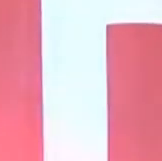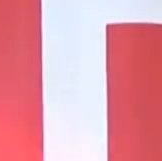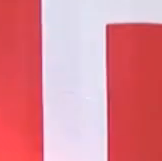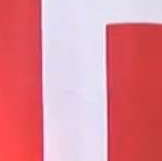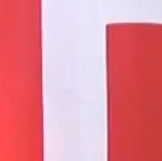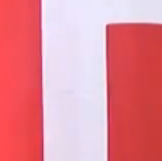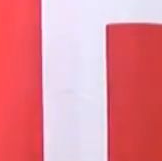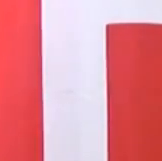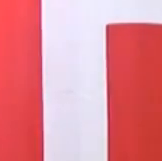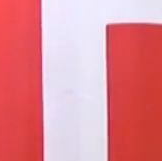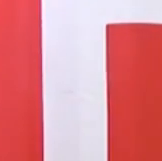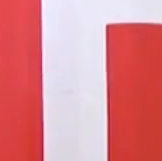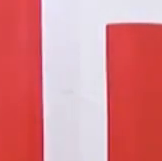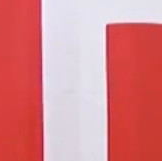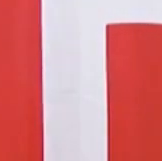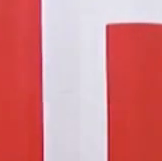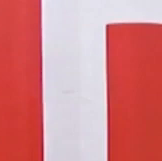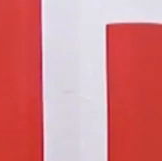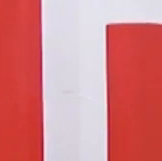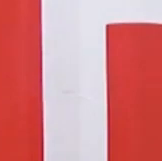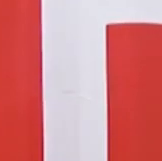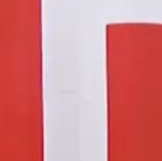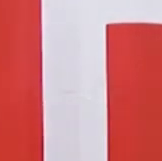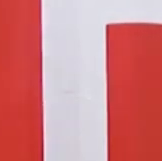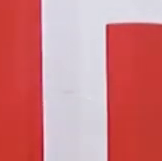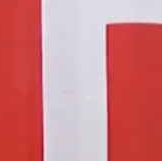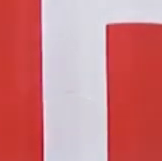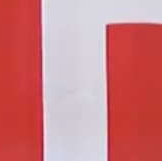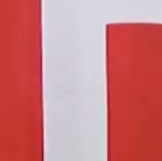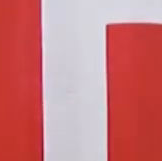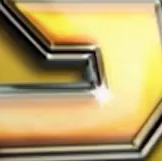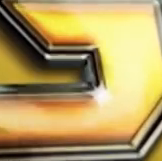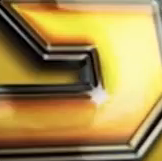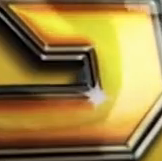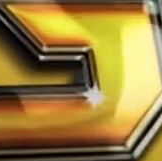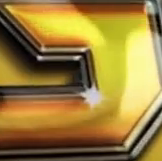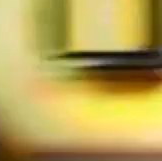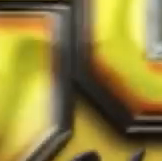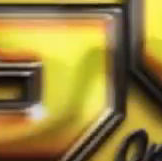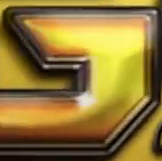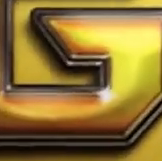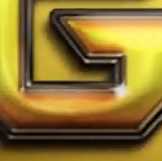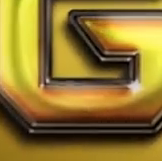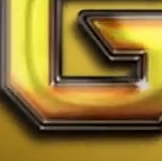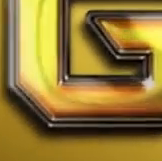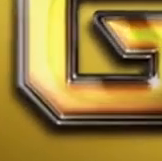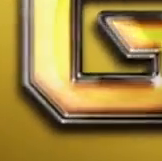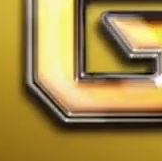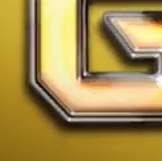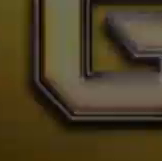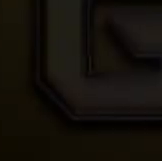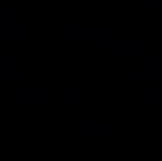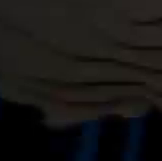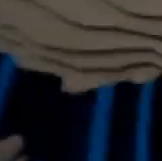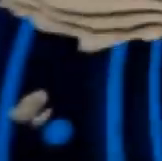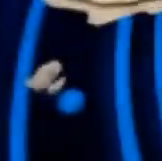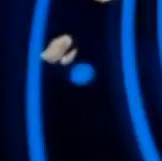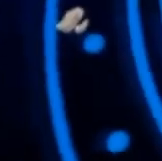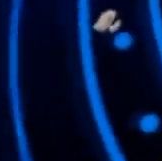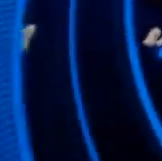Hi, I'm Ini from Raki Raki. I love Gold FM, only the classic hits. Gold FM, only the classic hits.